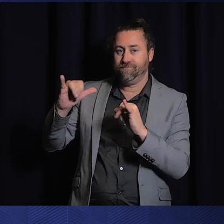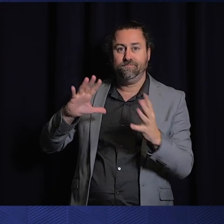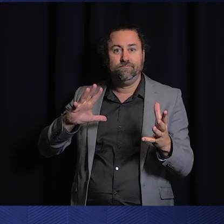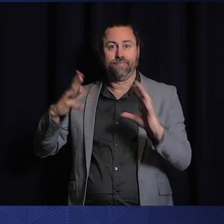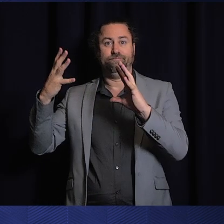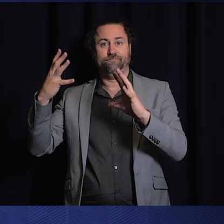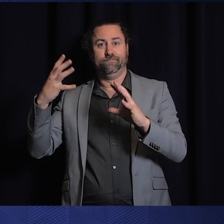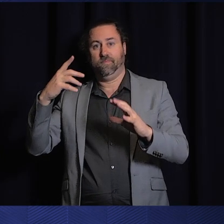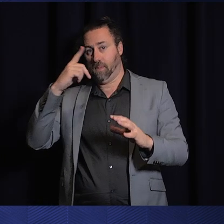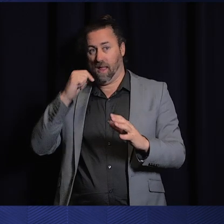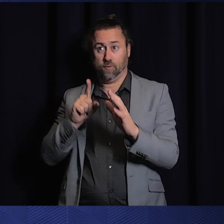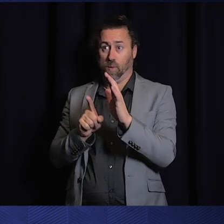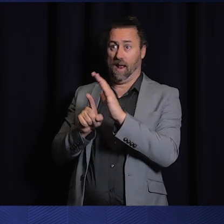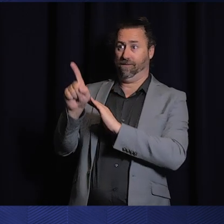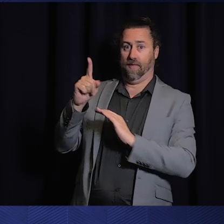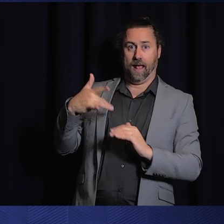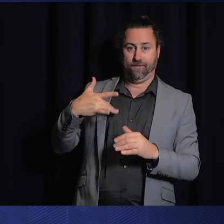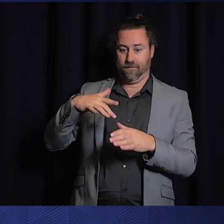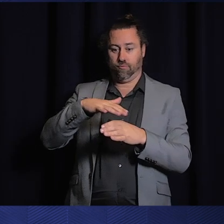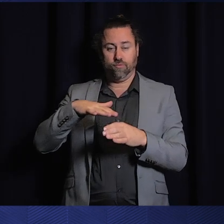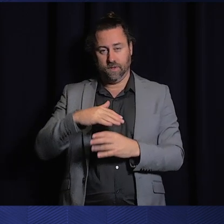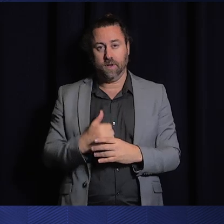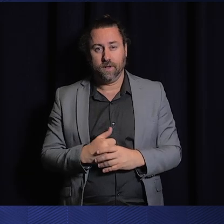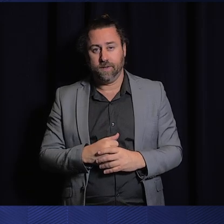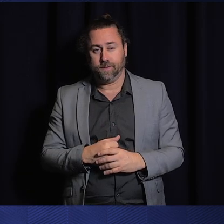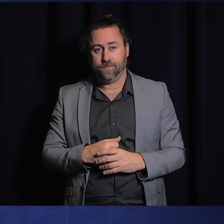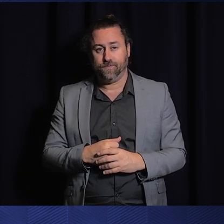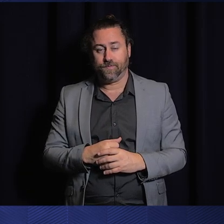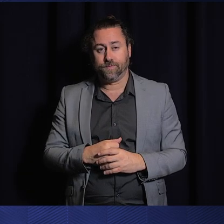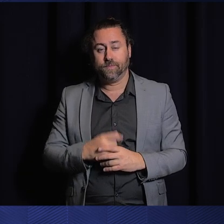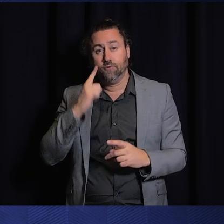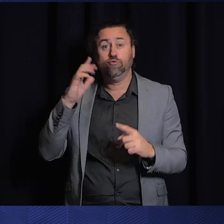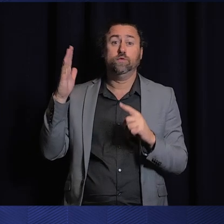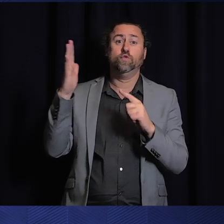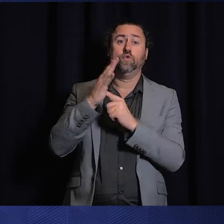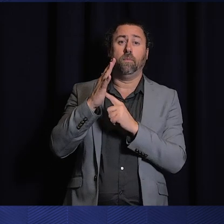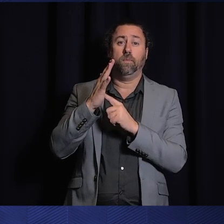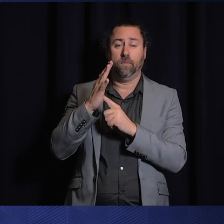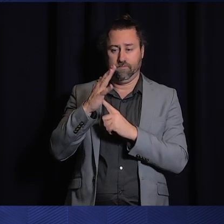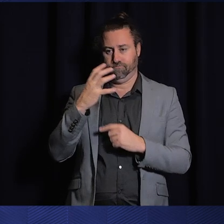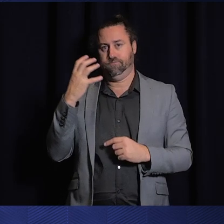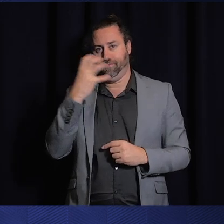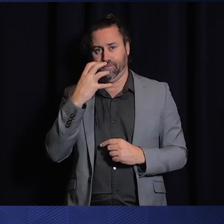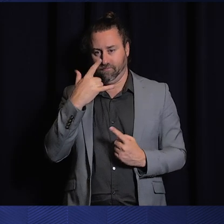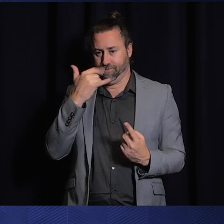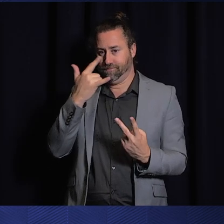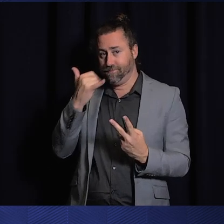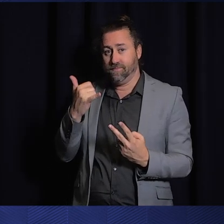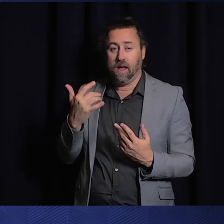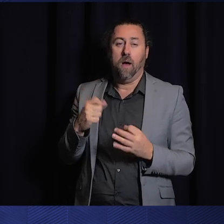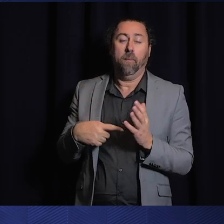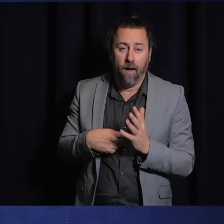can cite the countries that are most heavily affected, and mainly the reason is also because they are the countries with the highest population